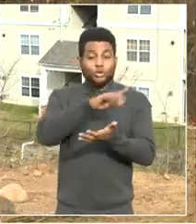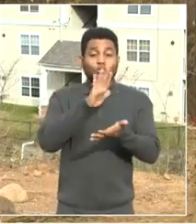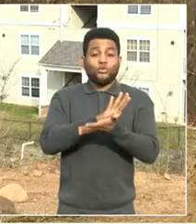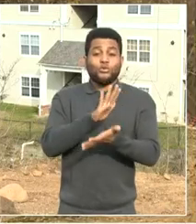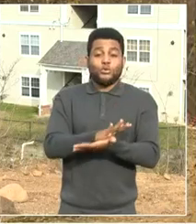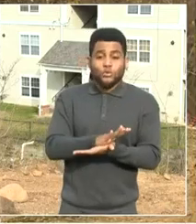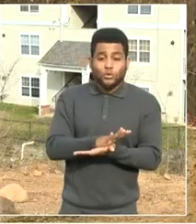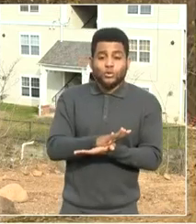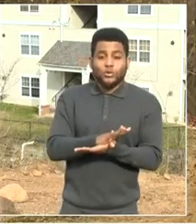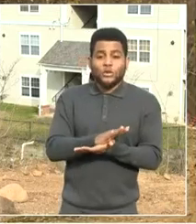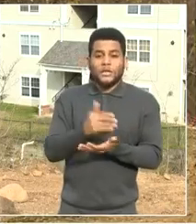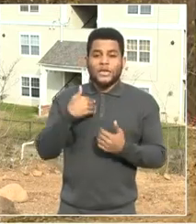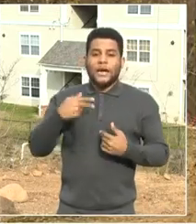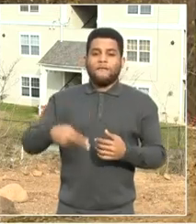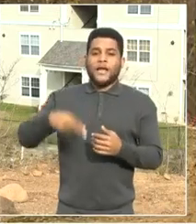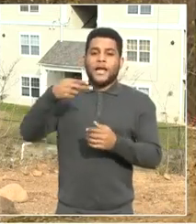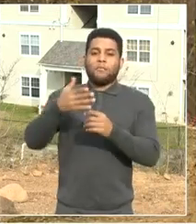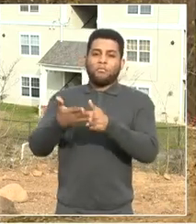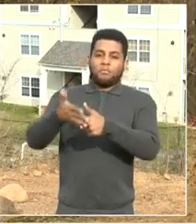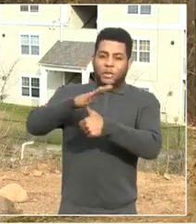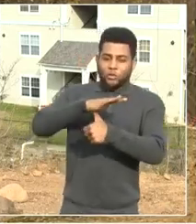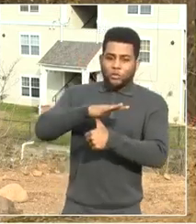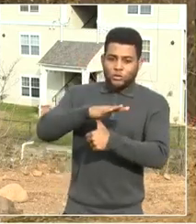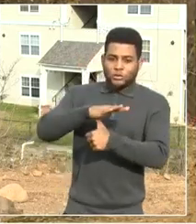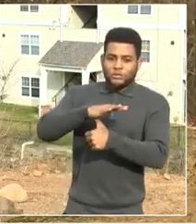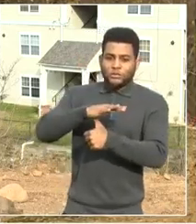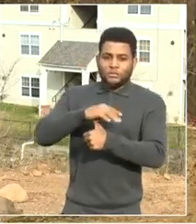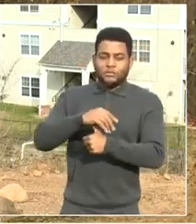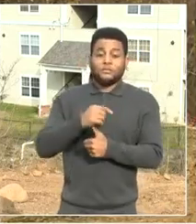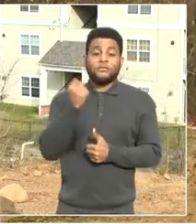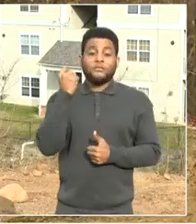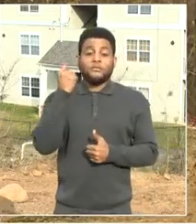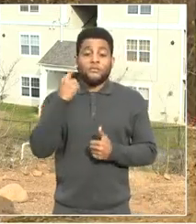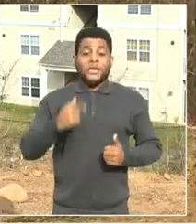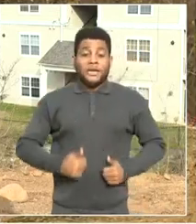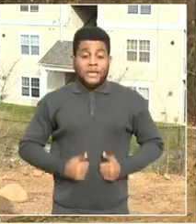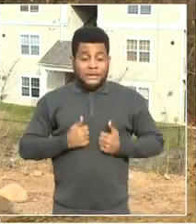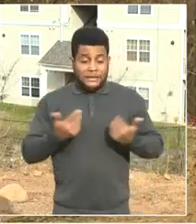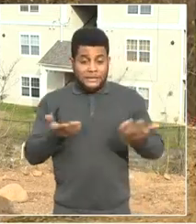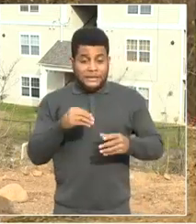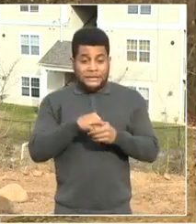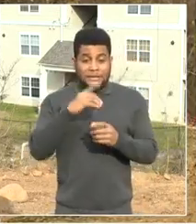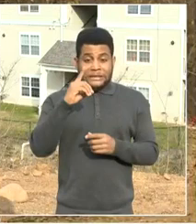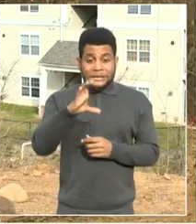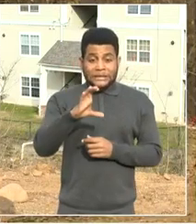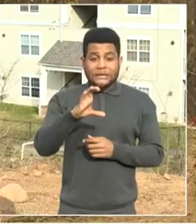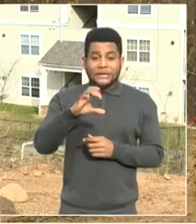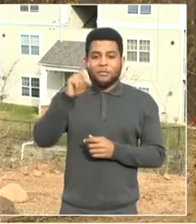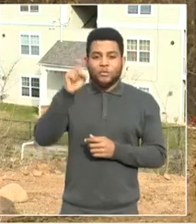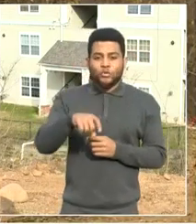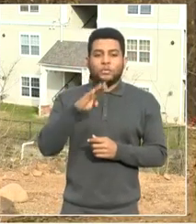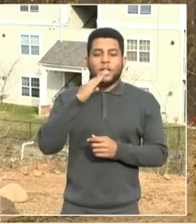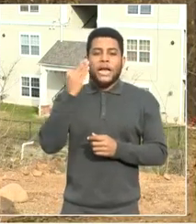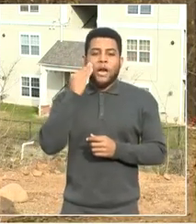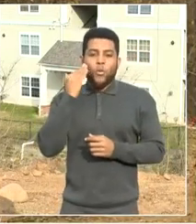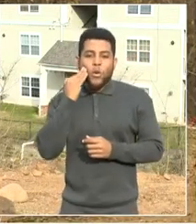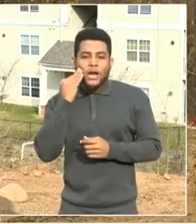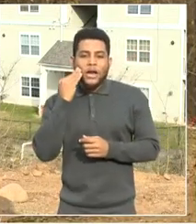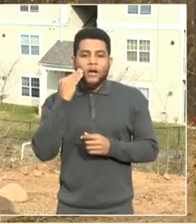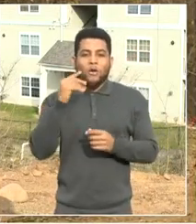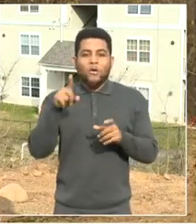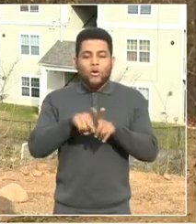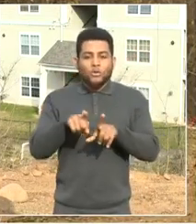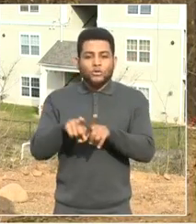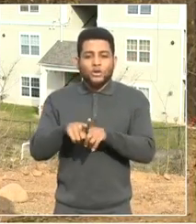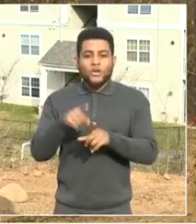list. But residents should be doing the exact same things. If you haven't been boosted, you need to